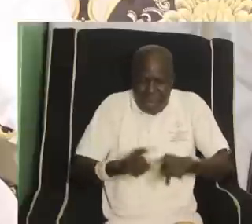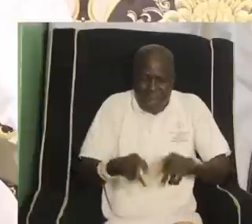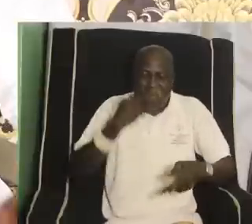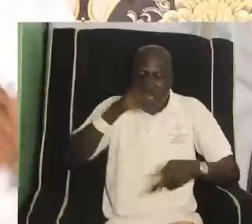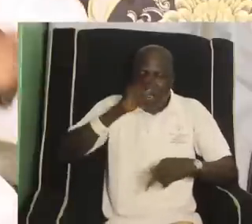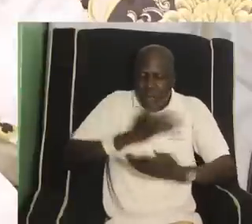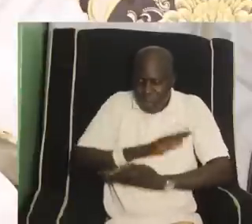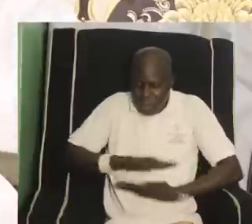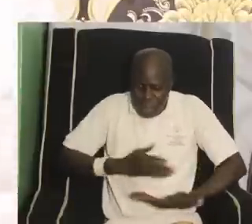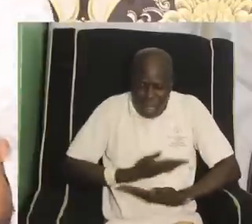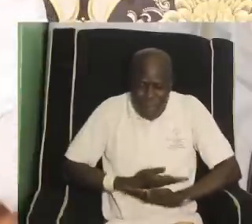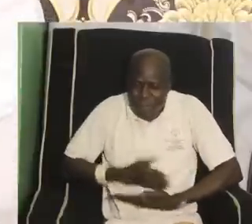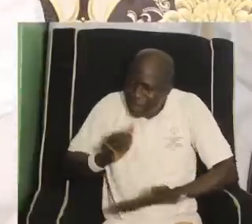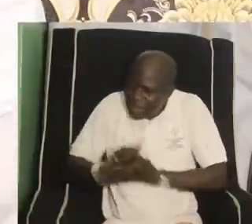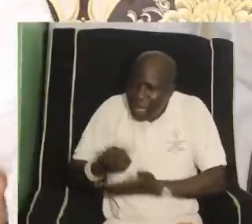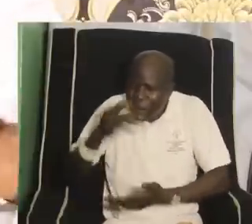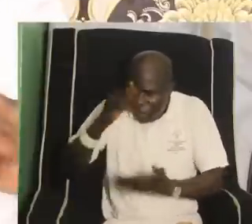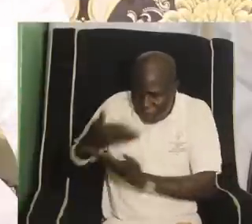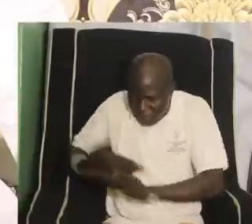kind of children.